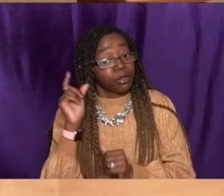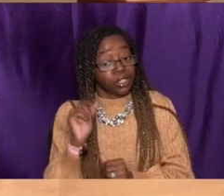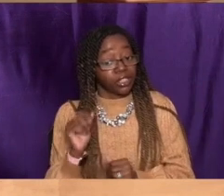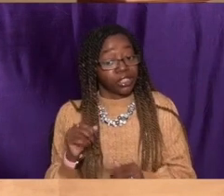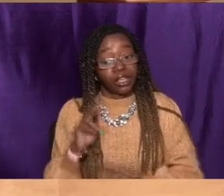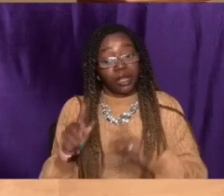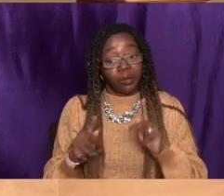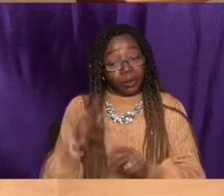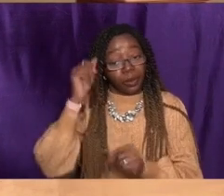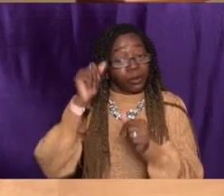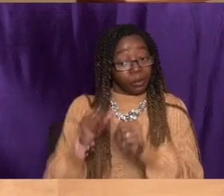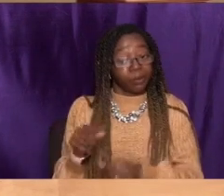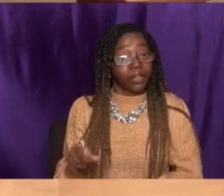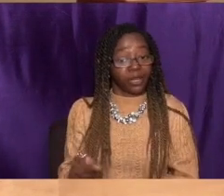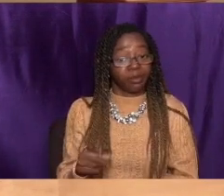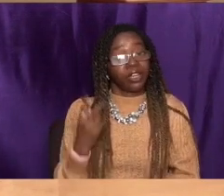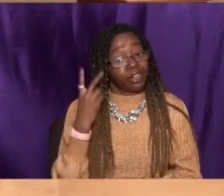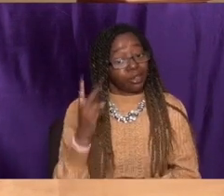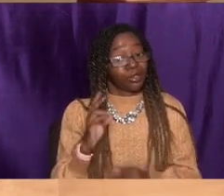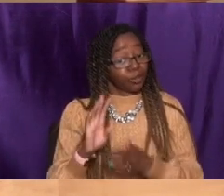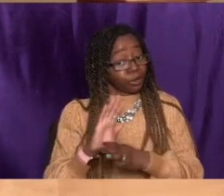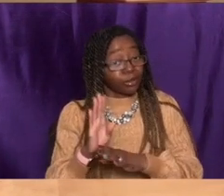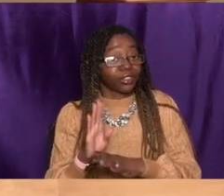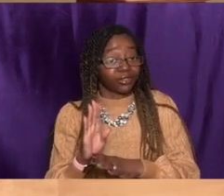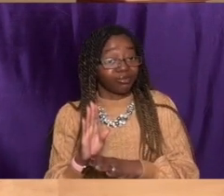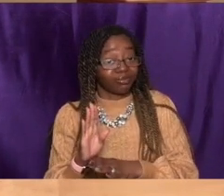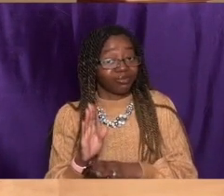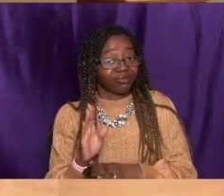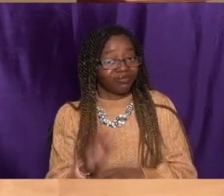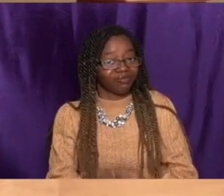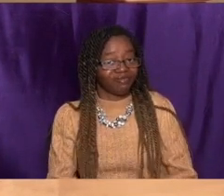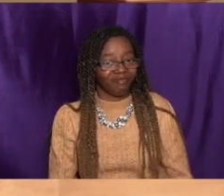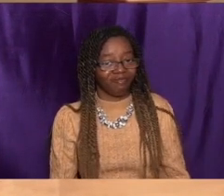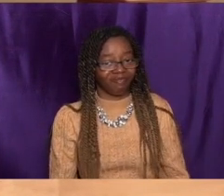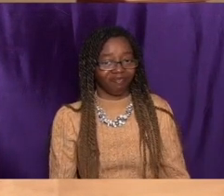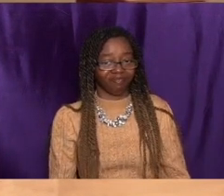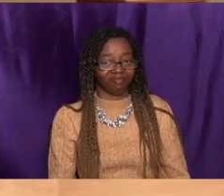remember Moses. Y'all saw the movie.